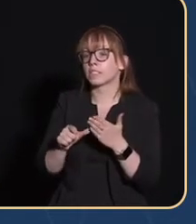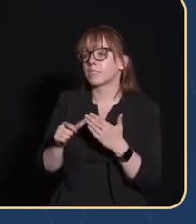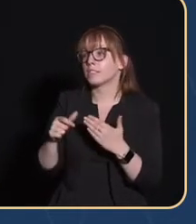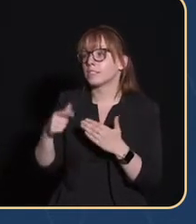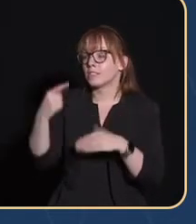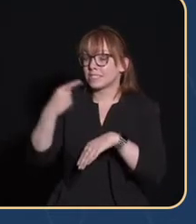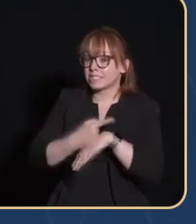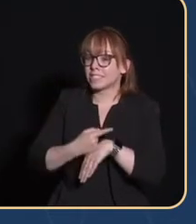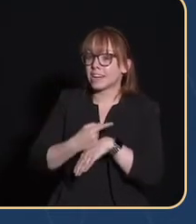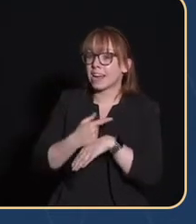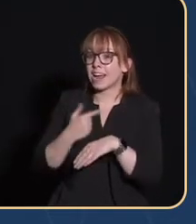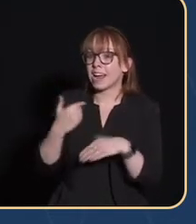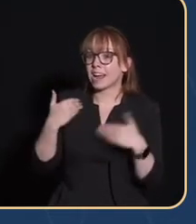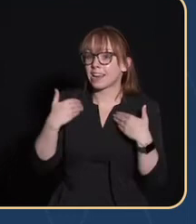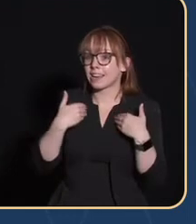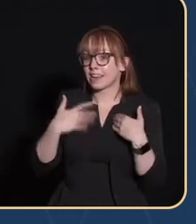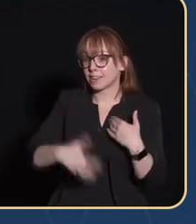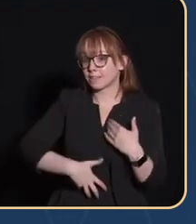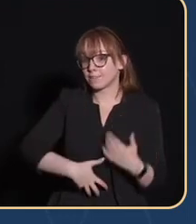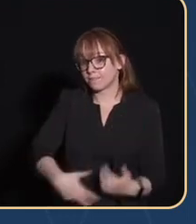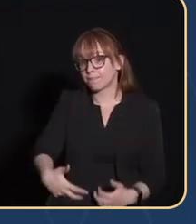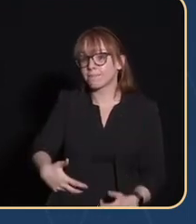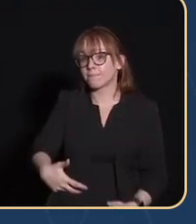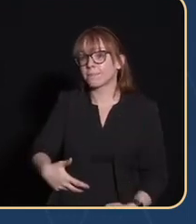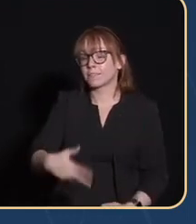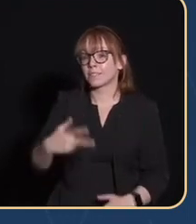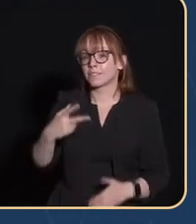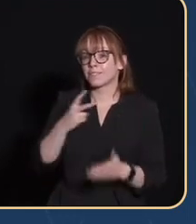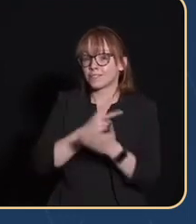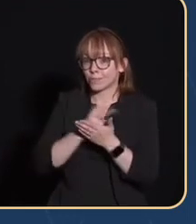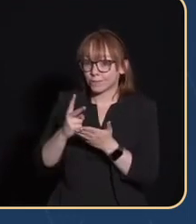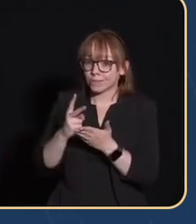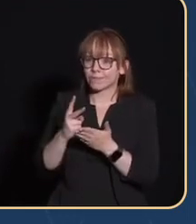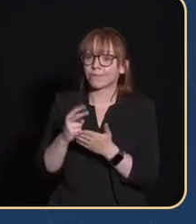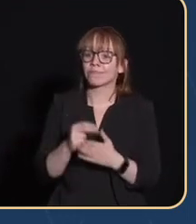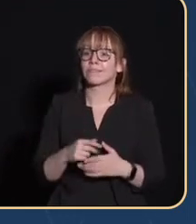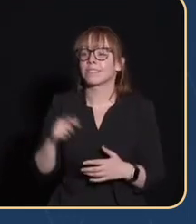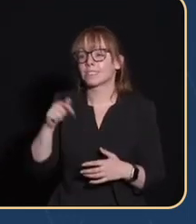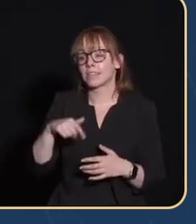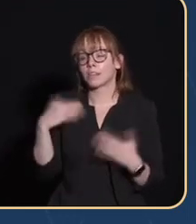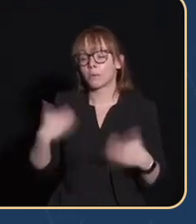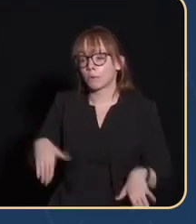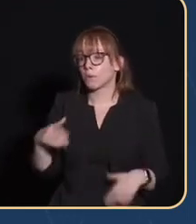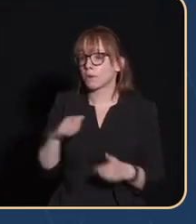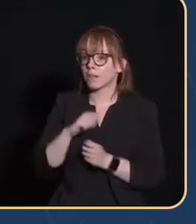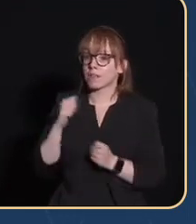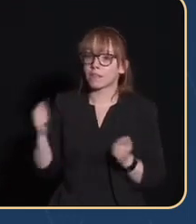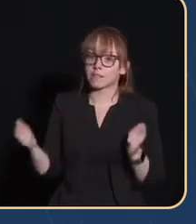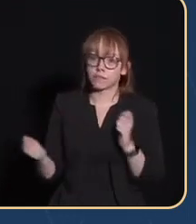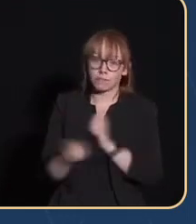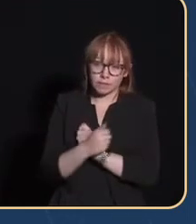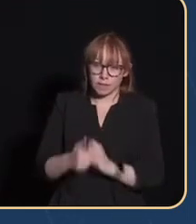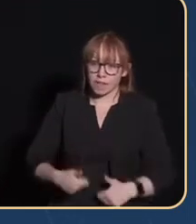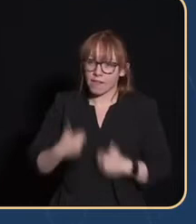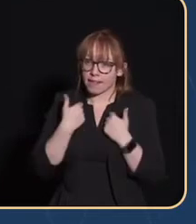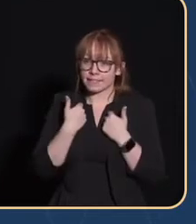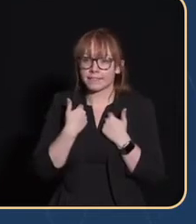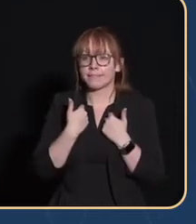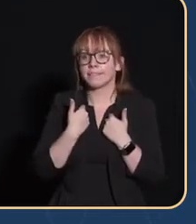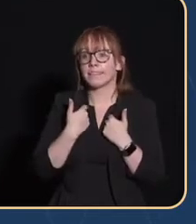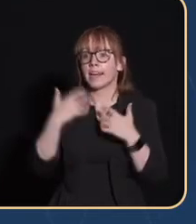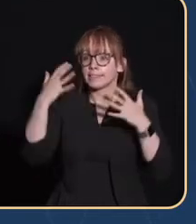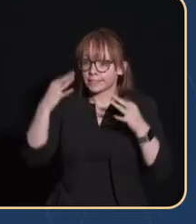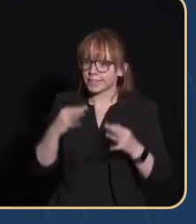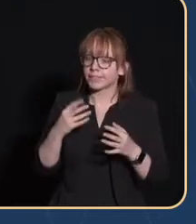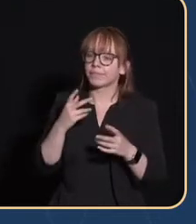2.5 weeks pregnant with my now 6-year-old son. This was life-changing. I chose to keep